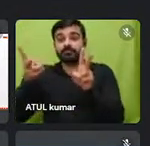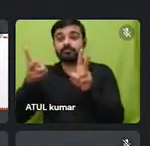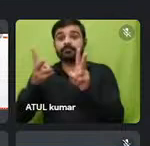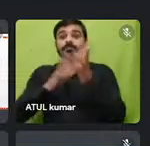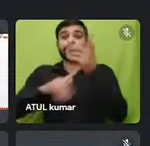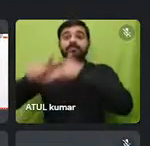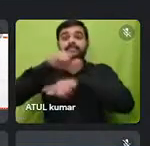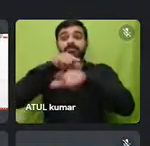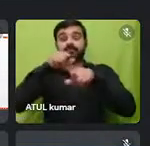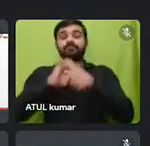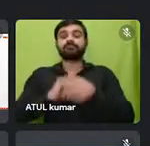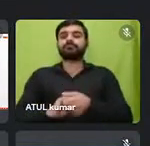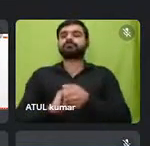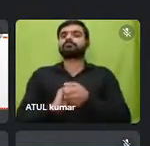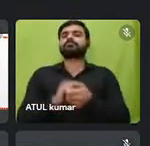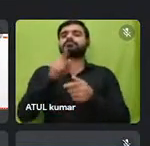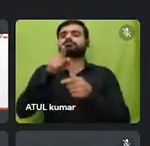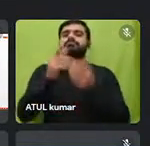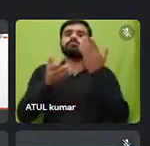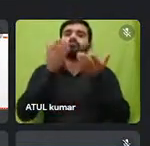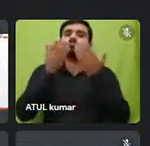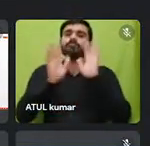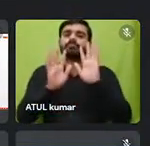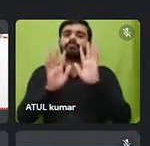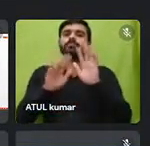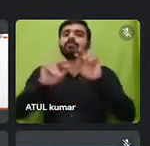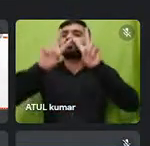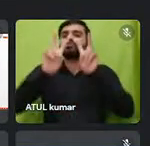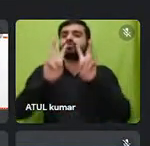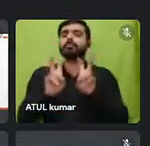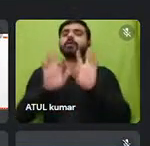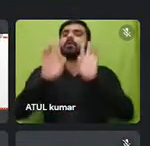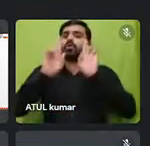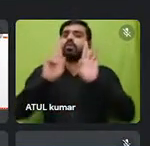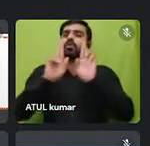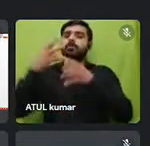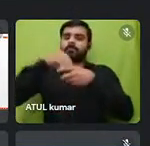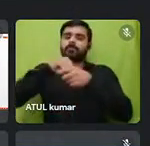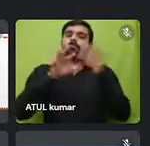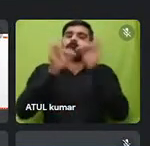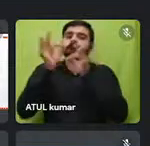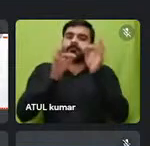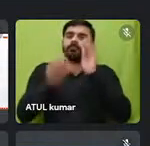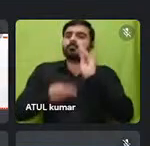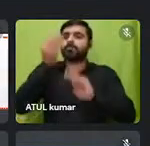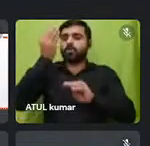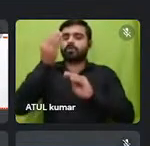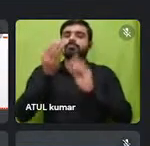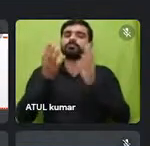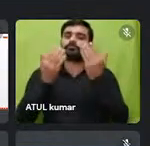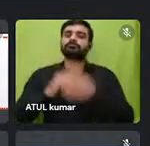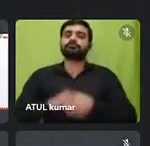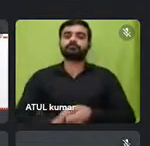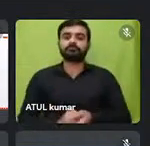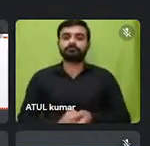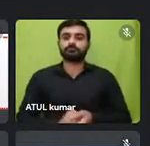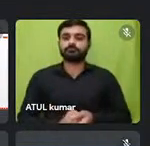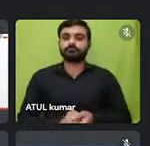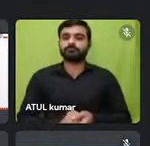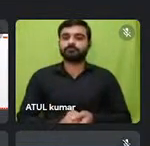sign language. Now, that may sound an odd topic, but I hope I can explain it as I go along.